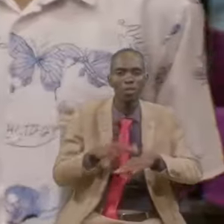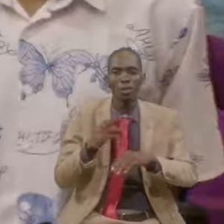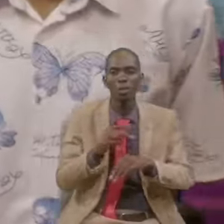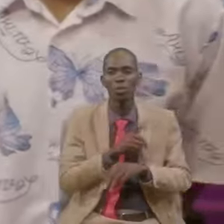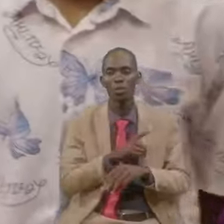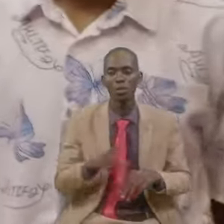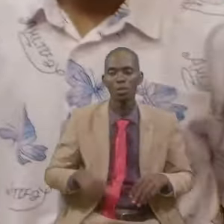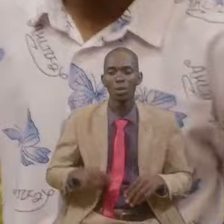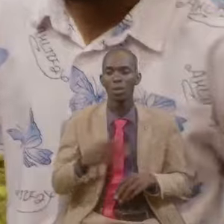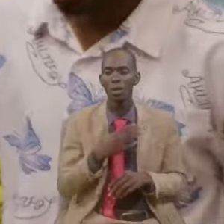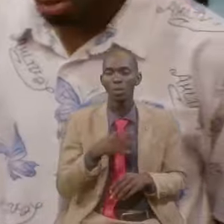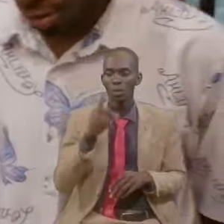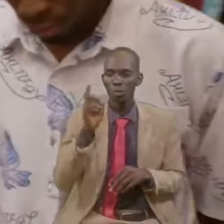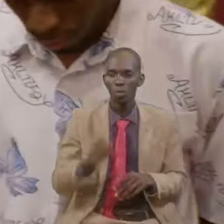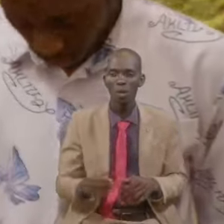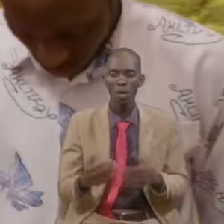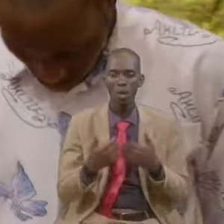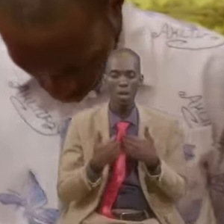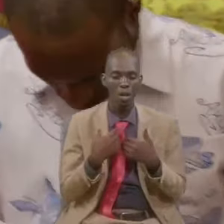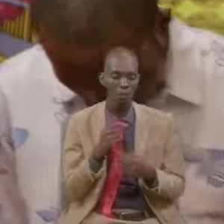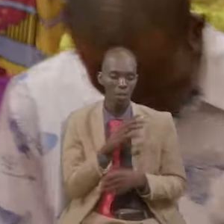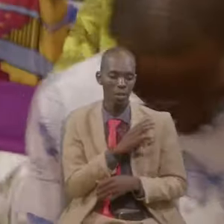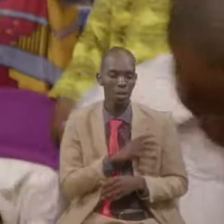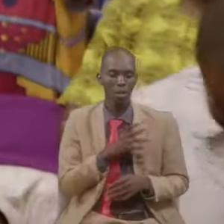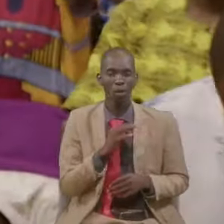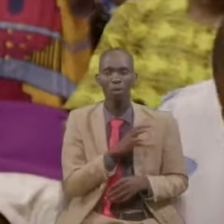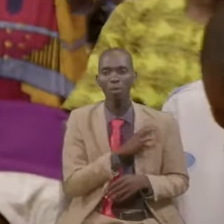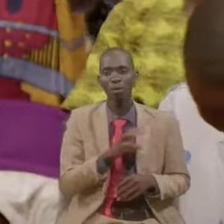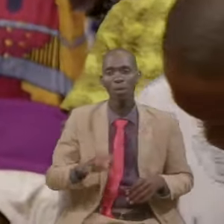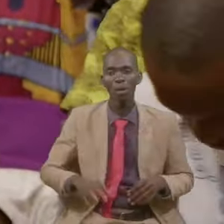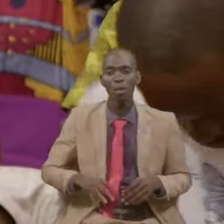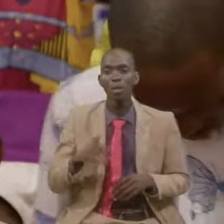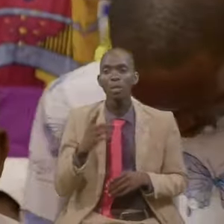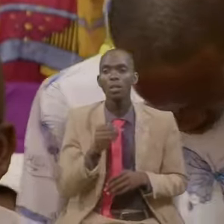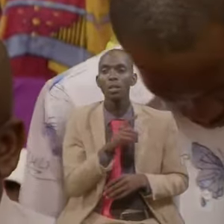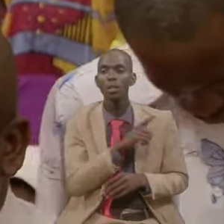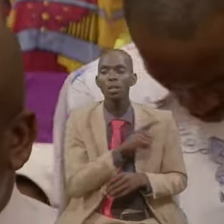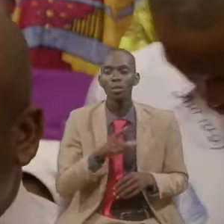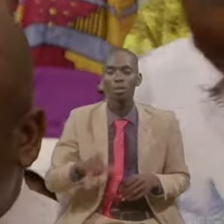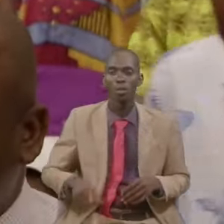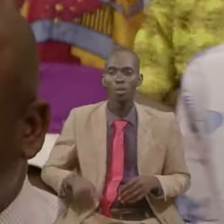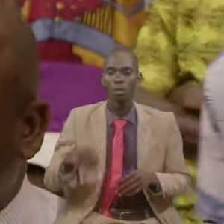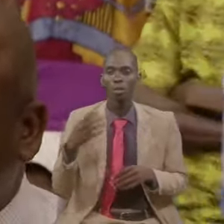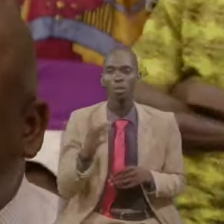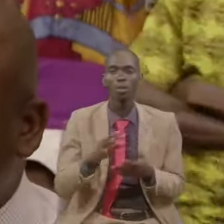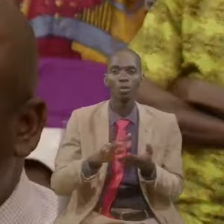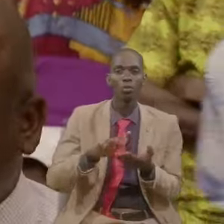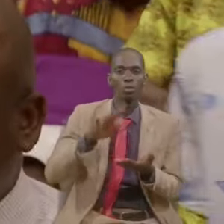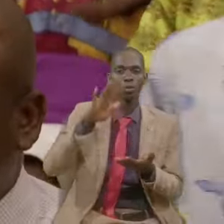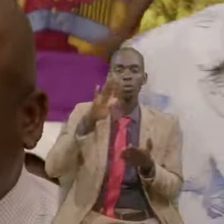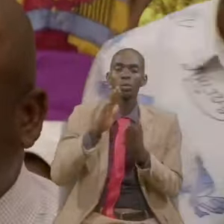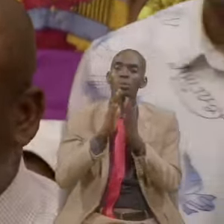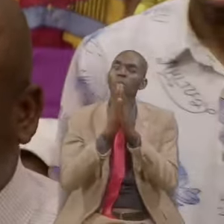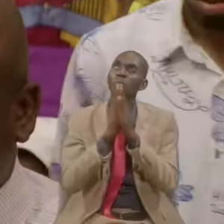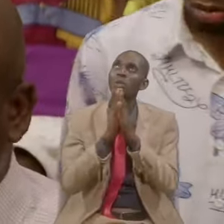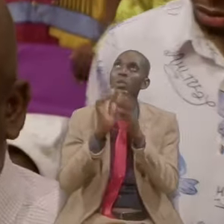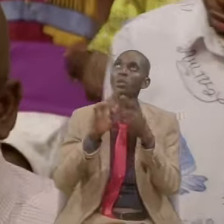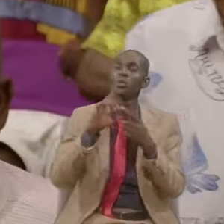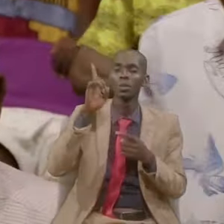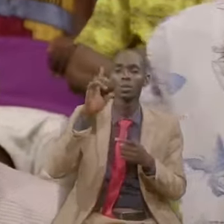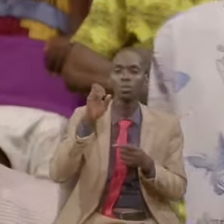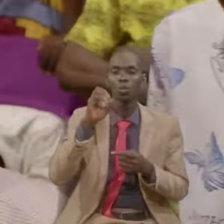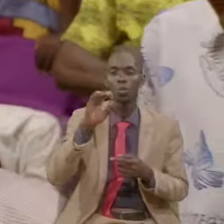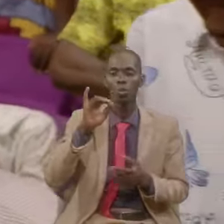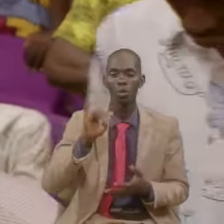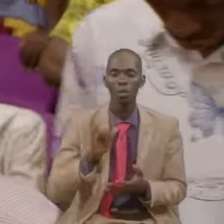and the very character of Christ, the Lord of glory. Tell him so that that